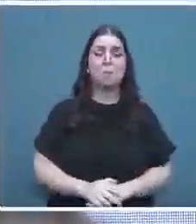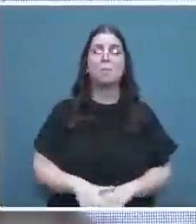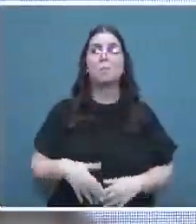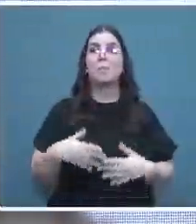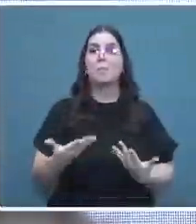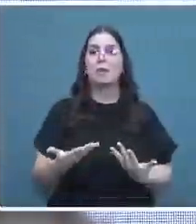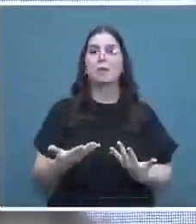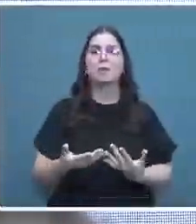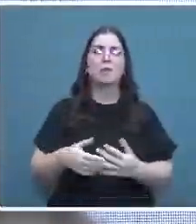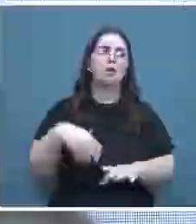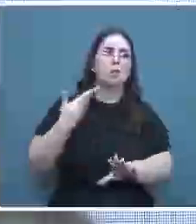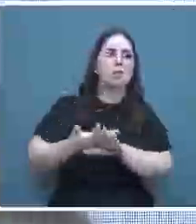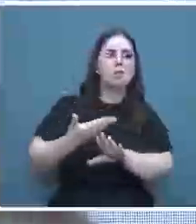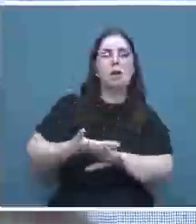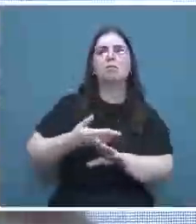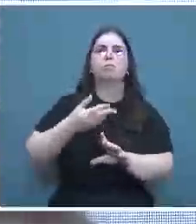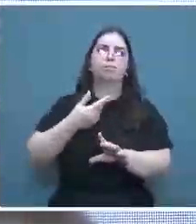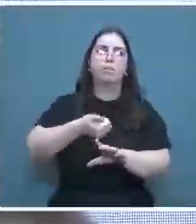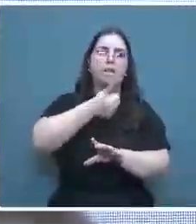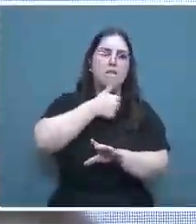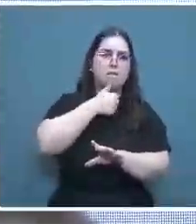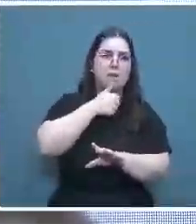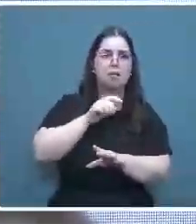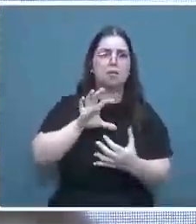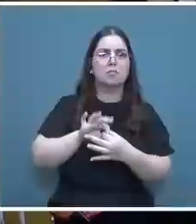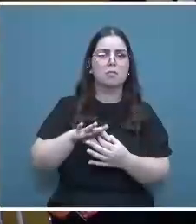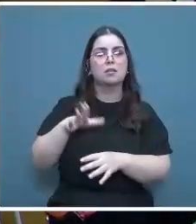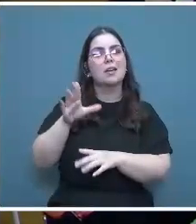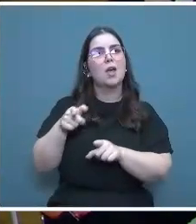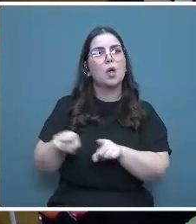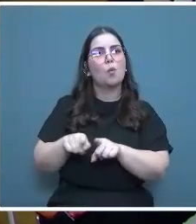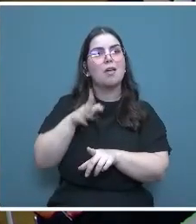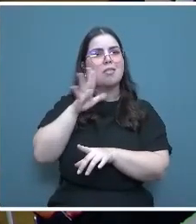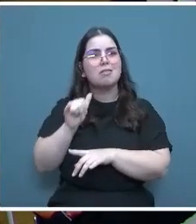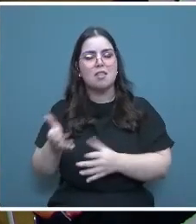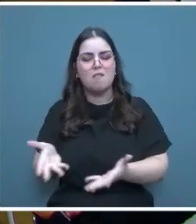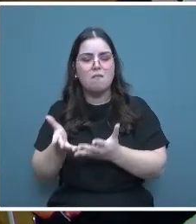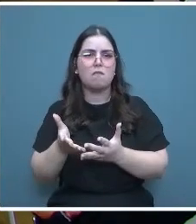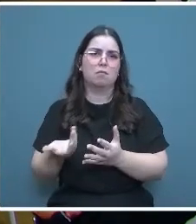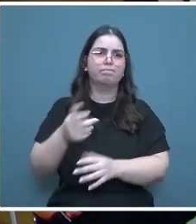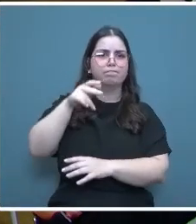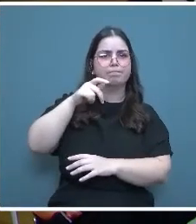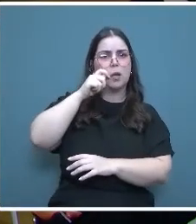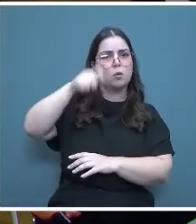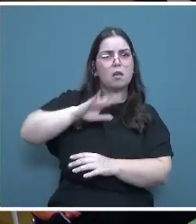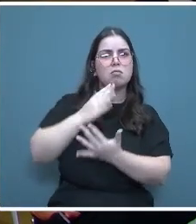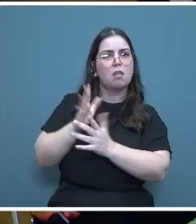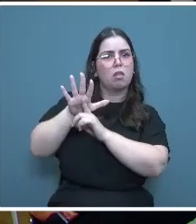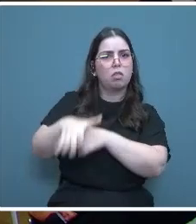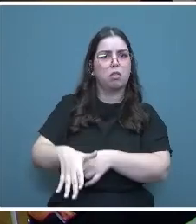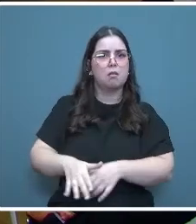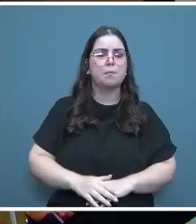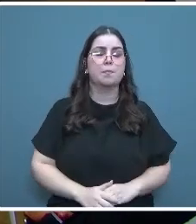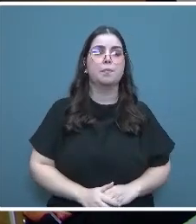cities, rape is used by Russian as a tactic to intimidate pro-Ukrainian people. And